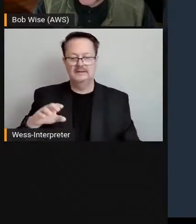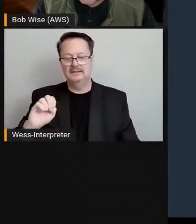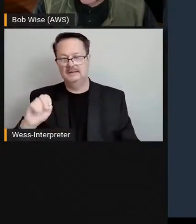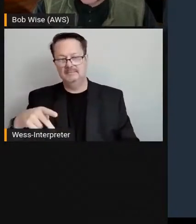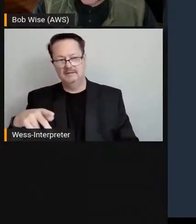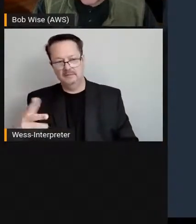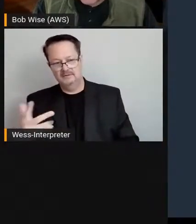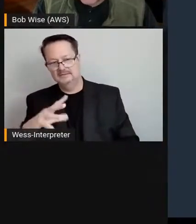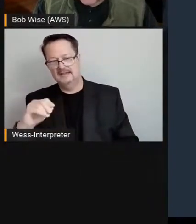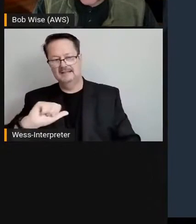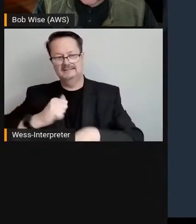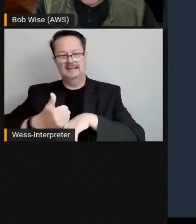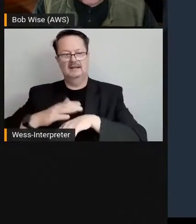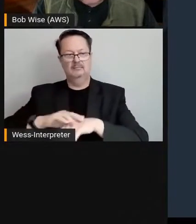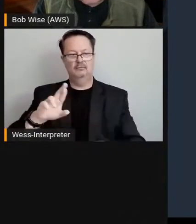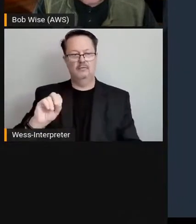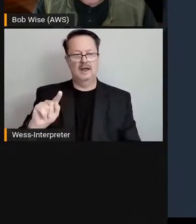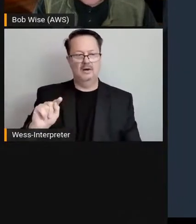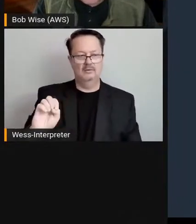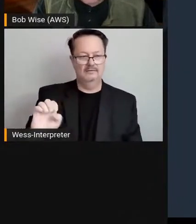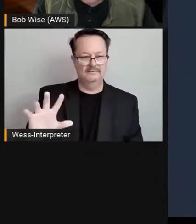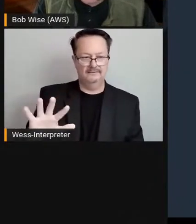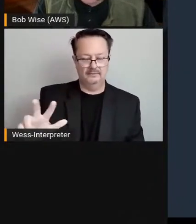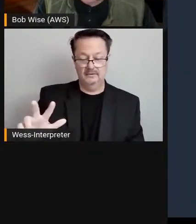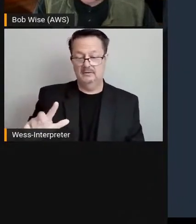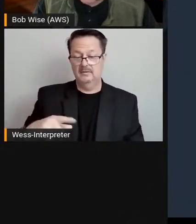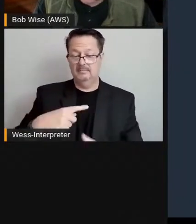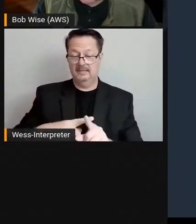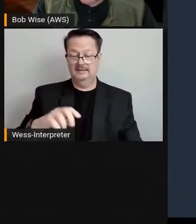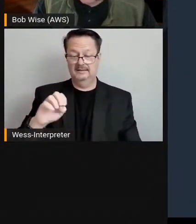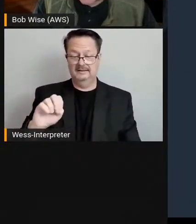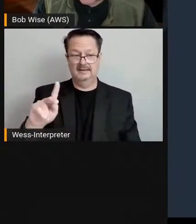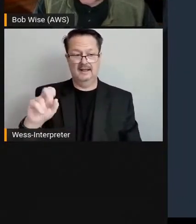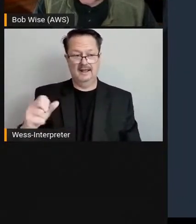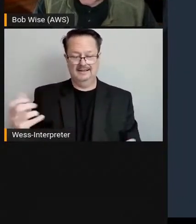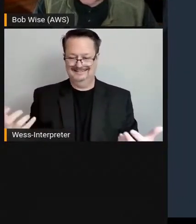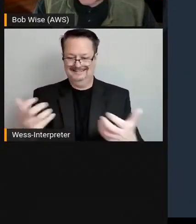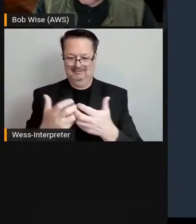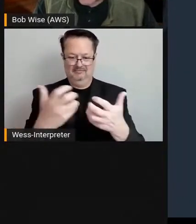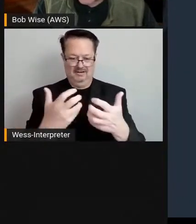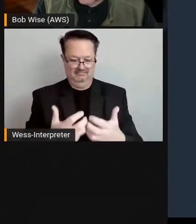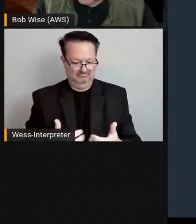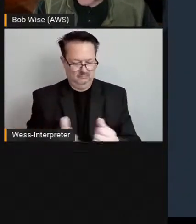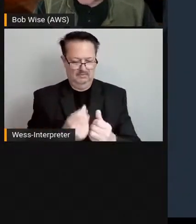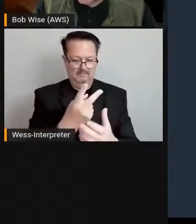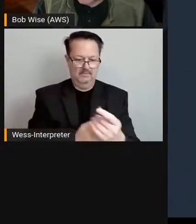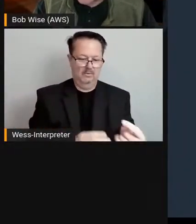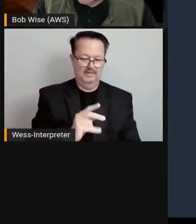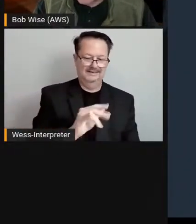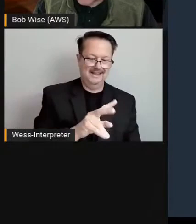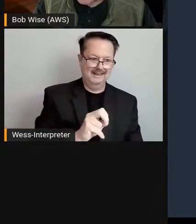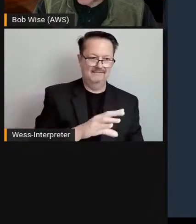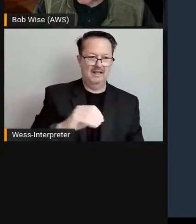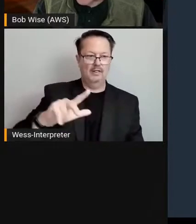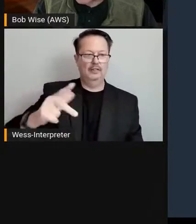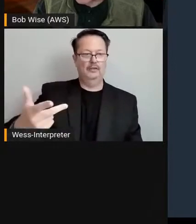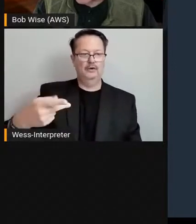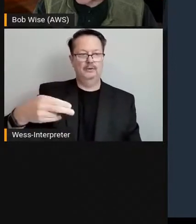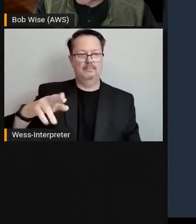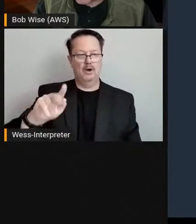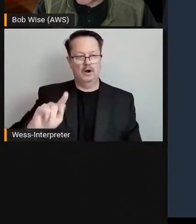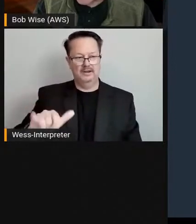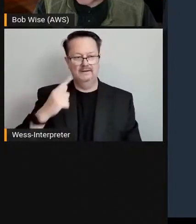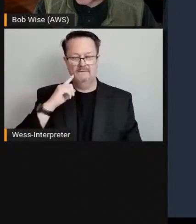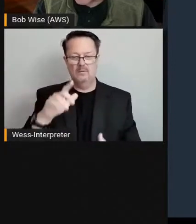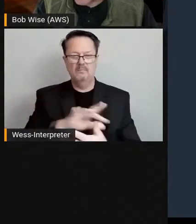53. In addition, EKS integrates with both AWS native and third-party tools to provide multiple options